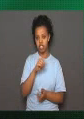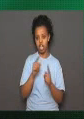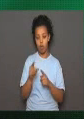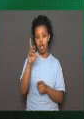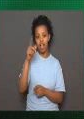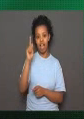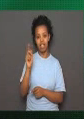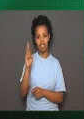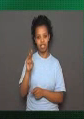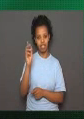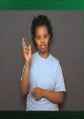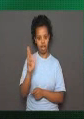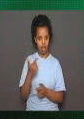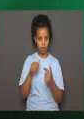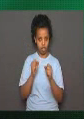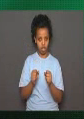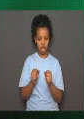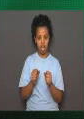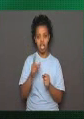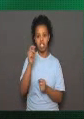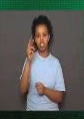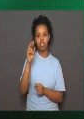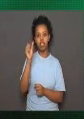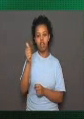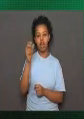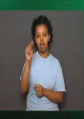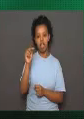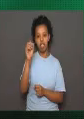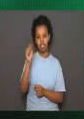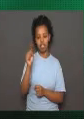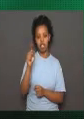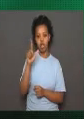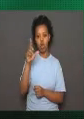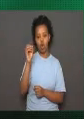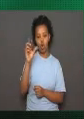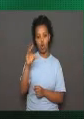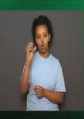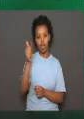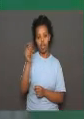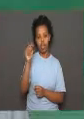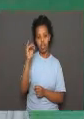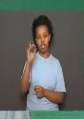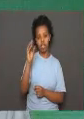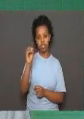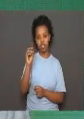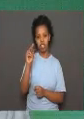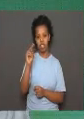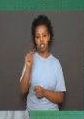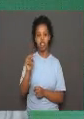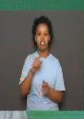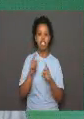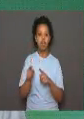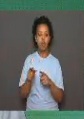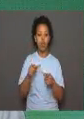translocation can cause someone to develop chronic myelogenous leukemia. In